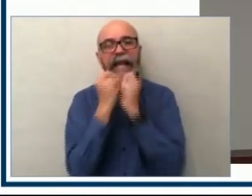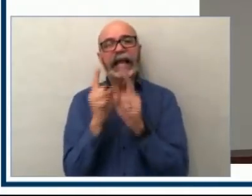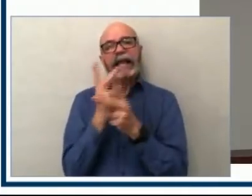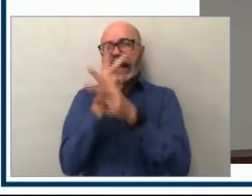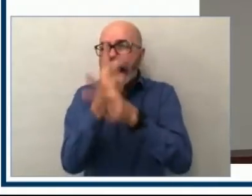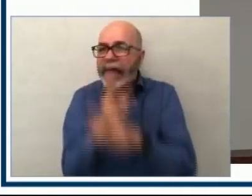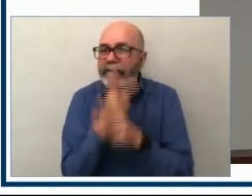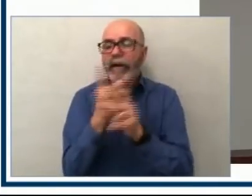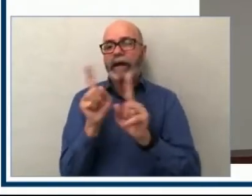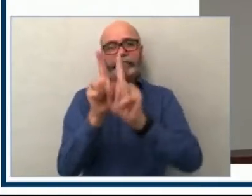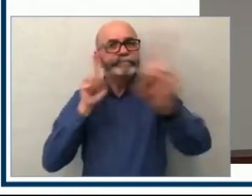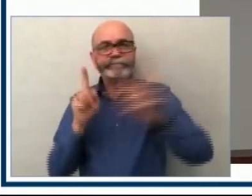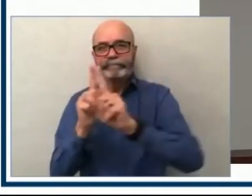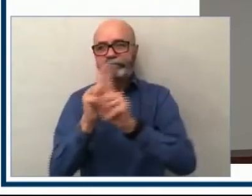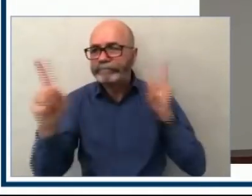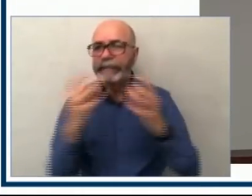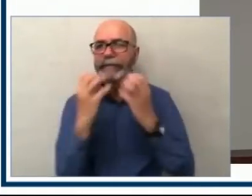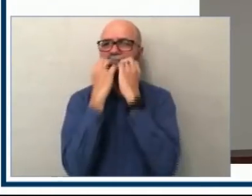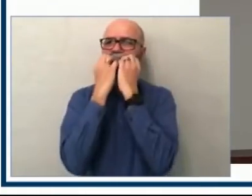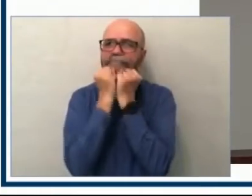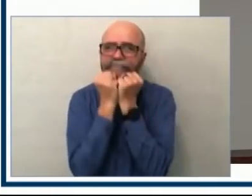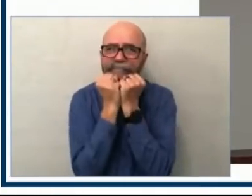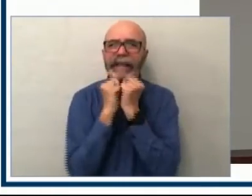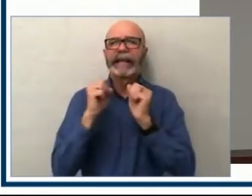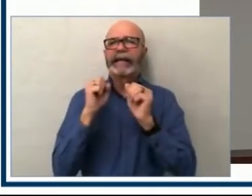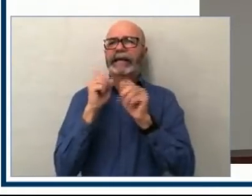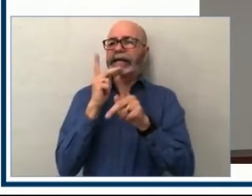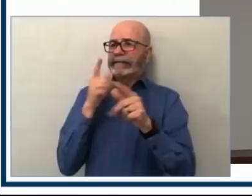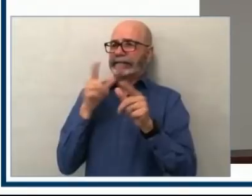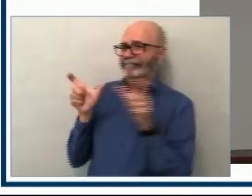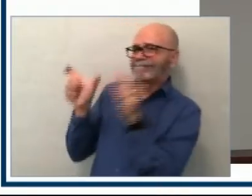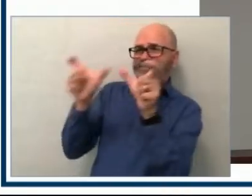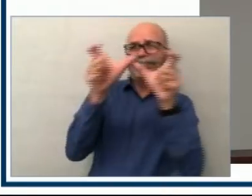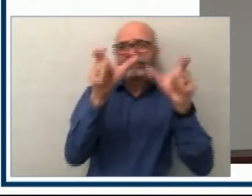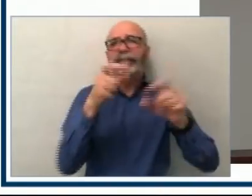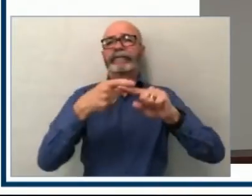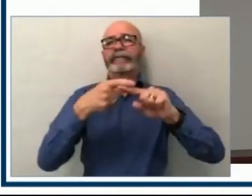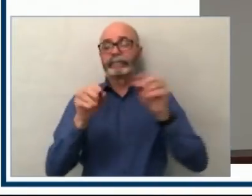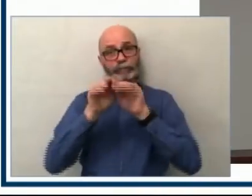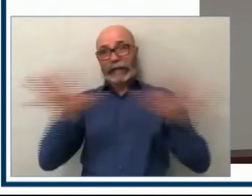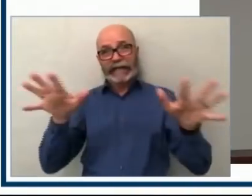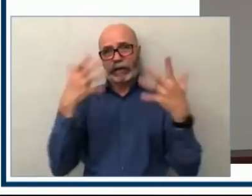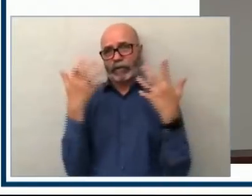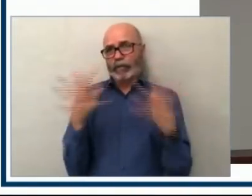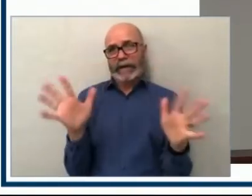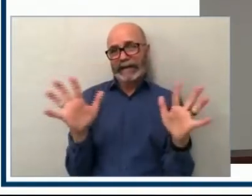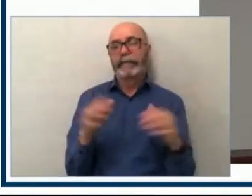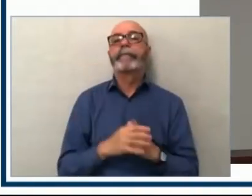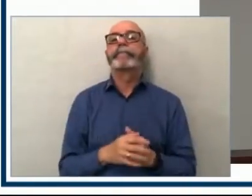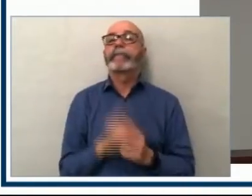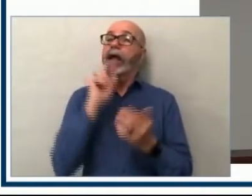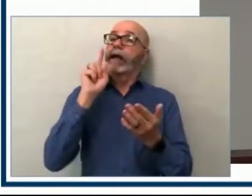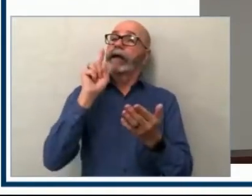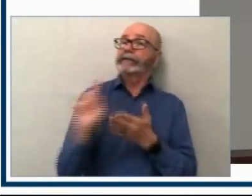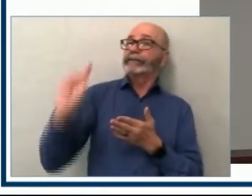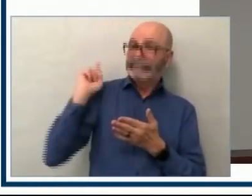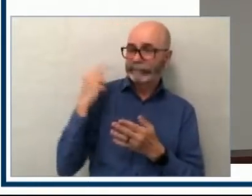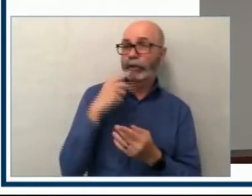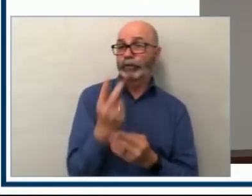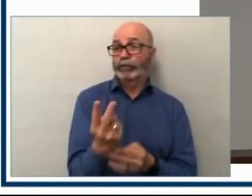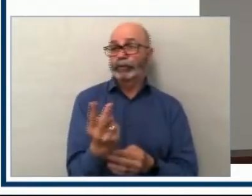of COVID-19 in Nova Scotia. Last week, 2 cases we reported were additional cases of the UK variant